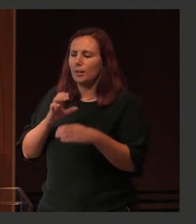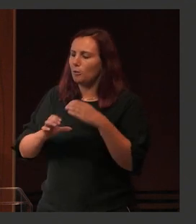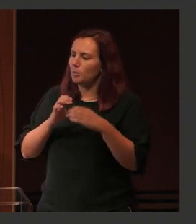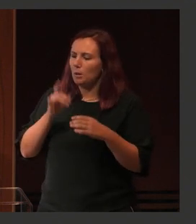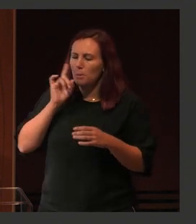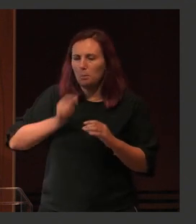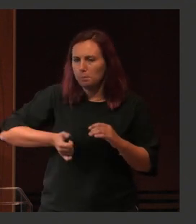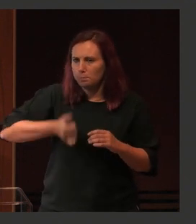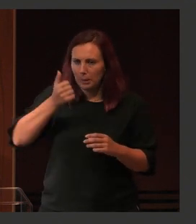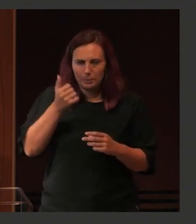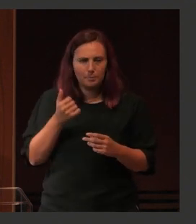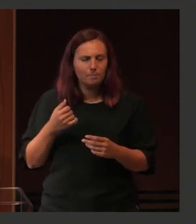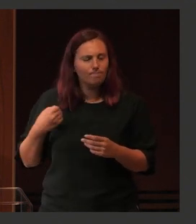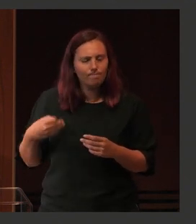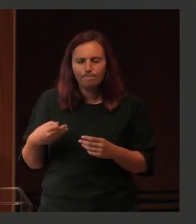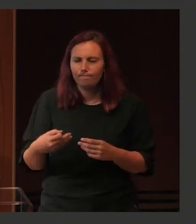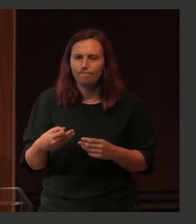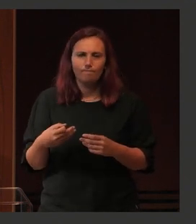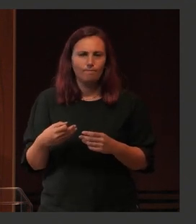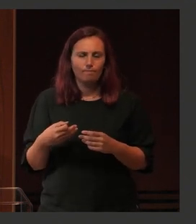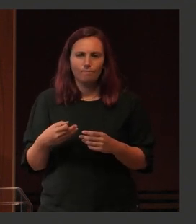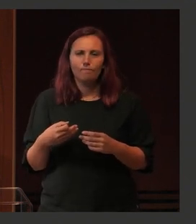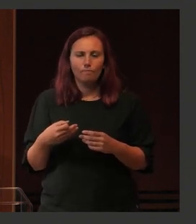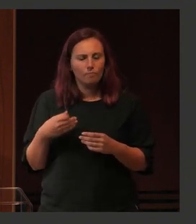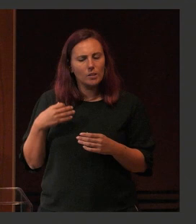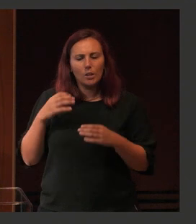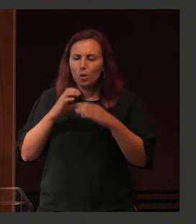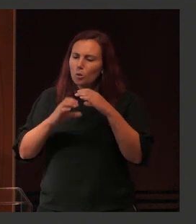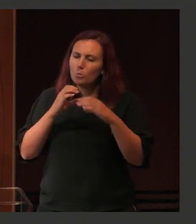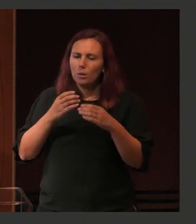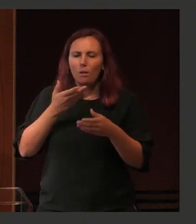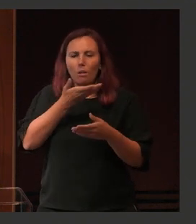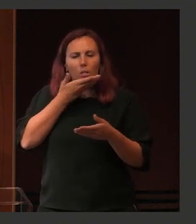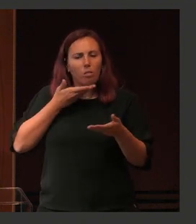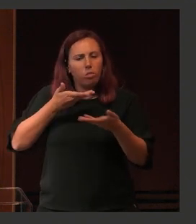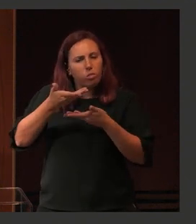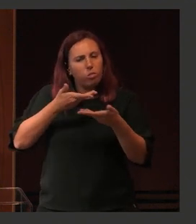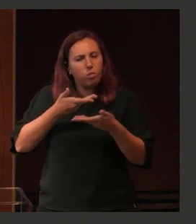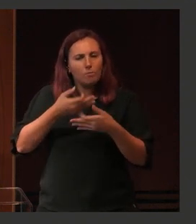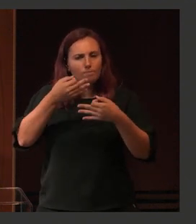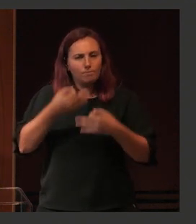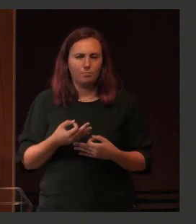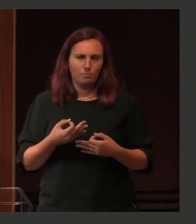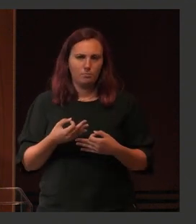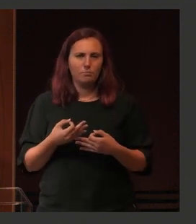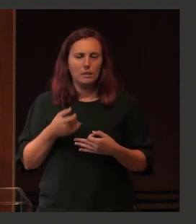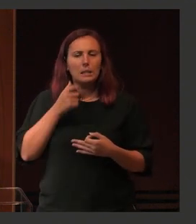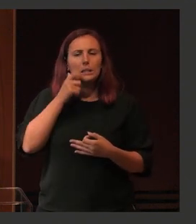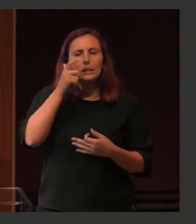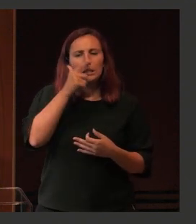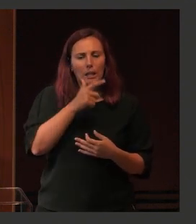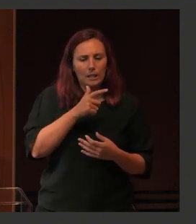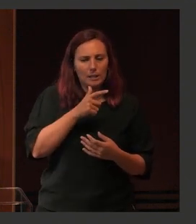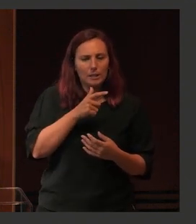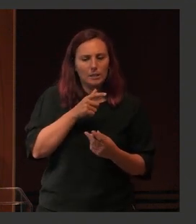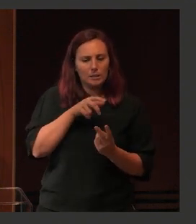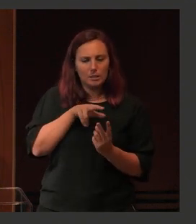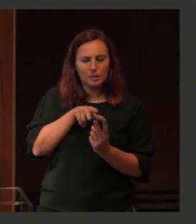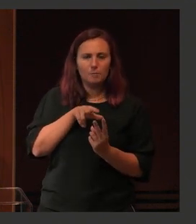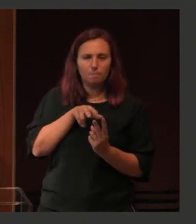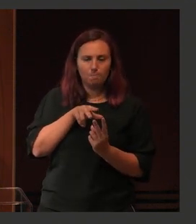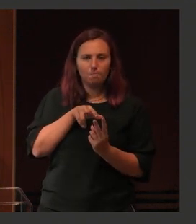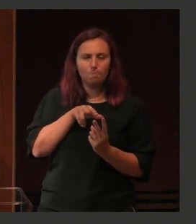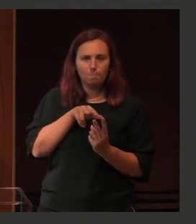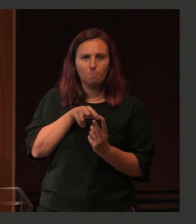a very well-established communication between those two. A good teacher shows empathy,